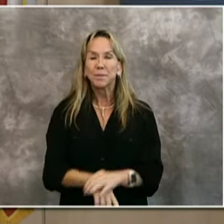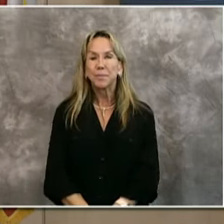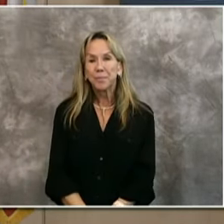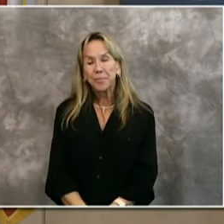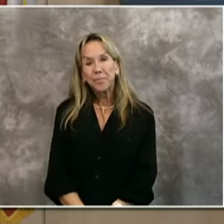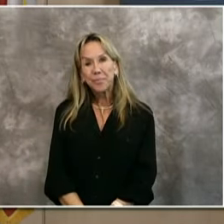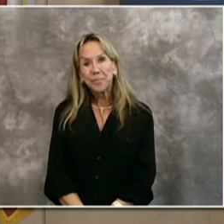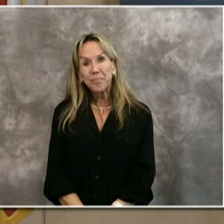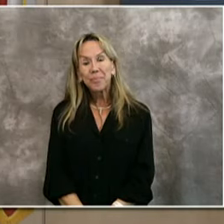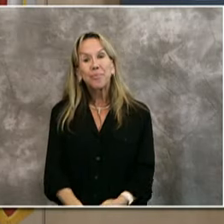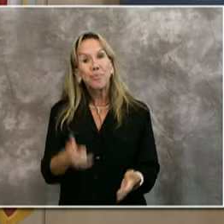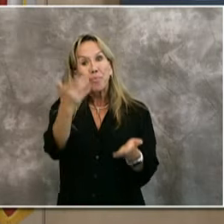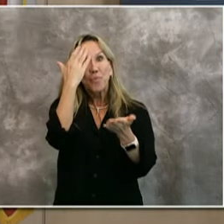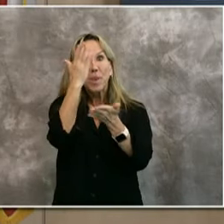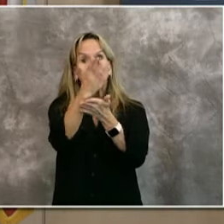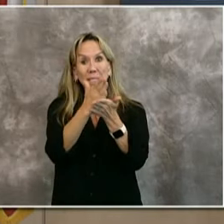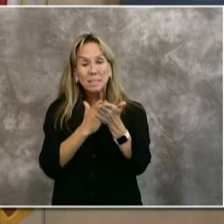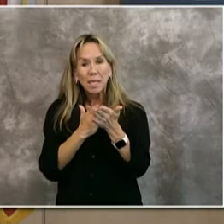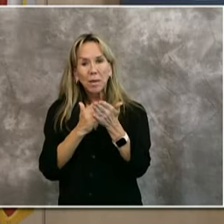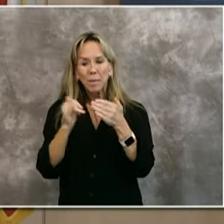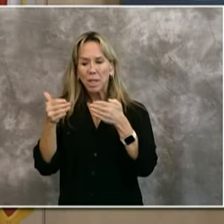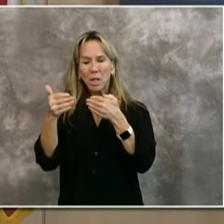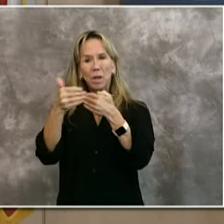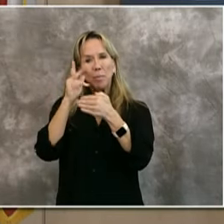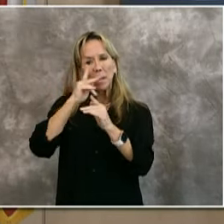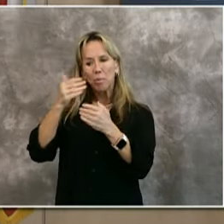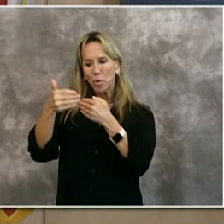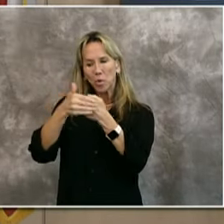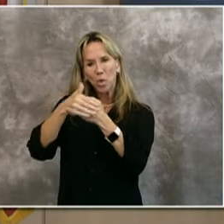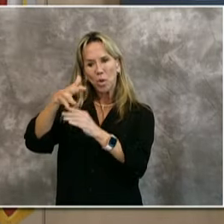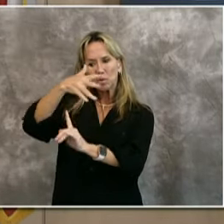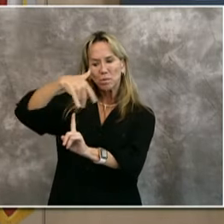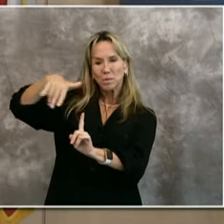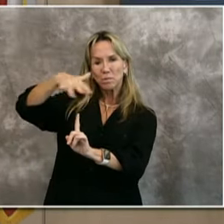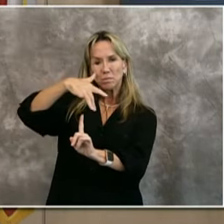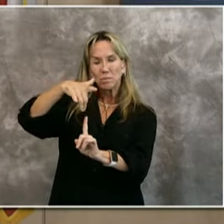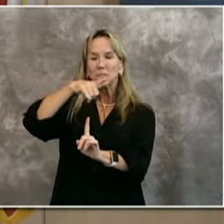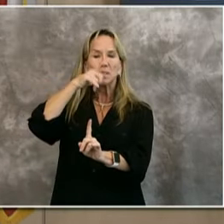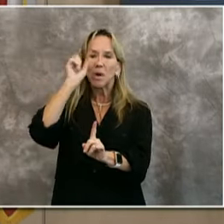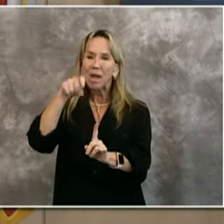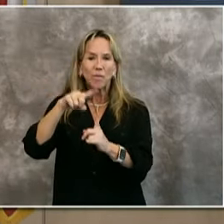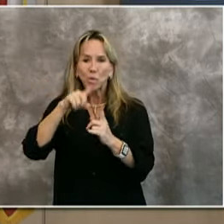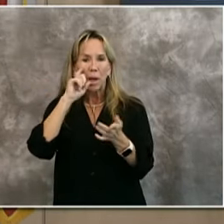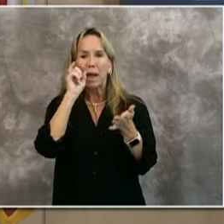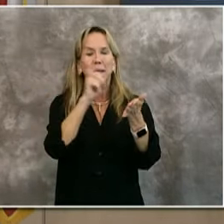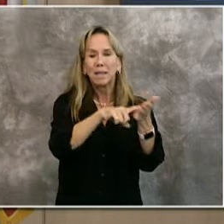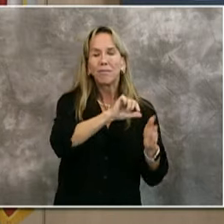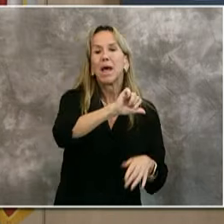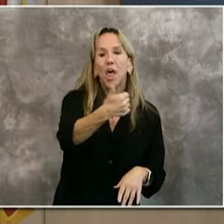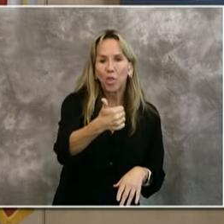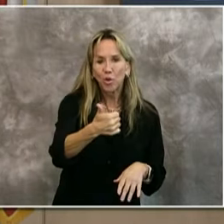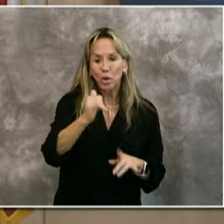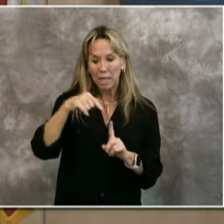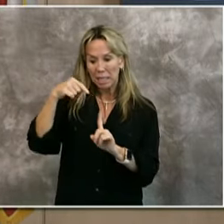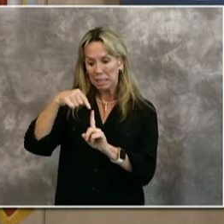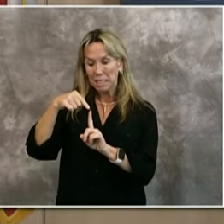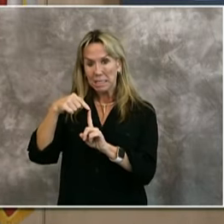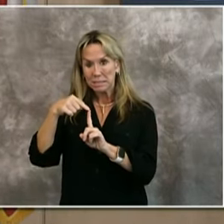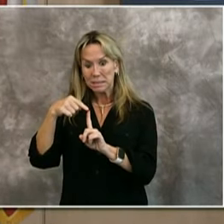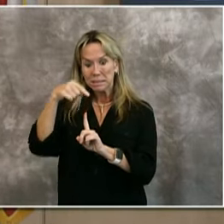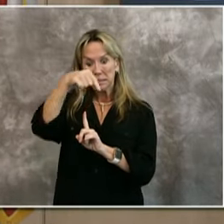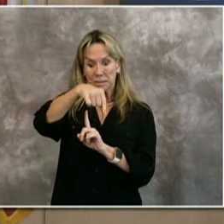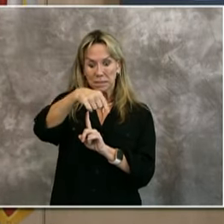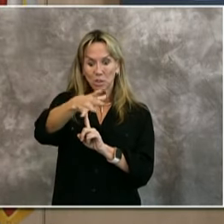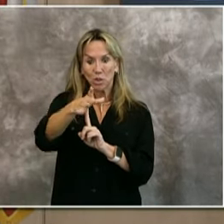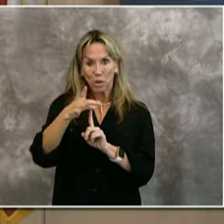know, some close contacts don't need to be identifying any other close contacts. The reason that we got them was because they